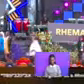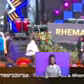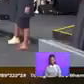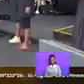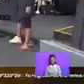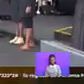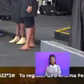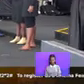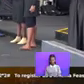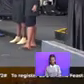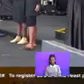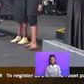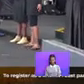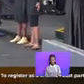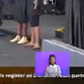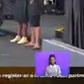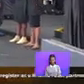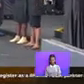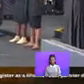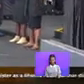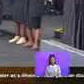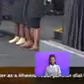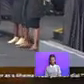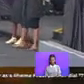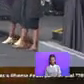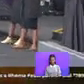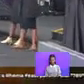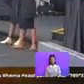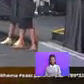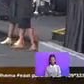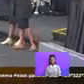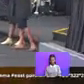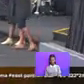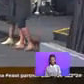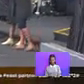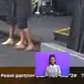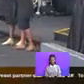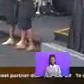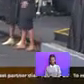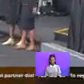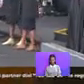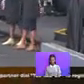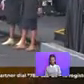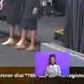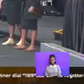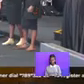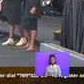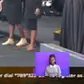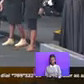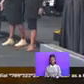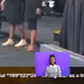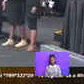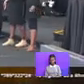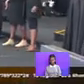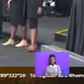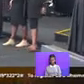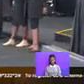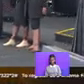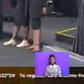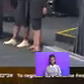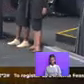my you s your word and heal my